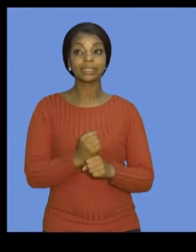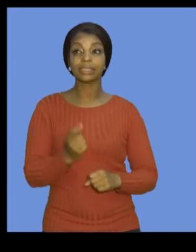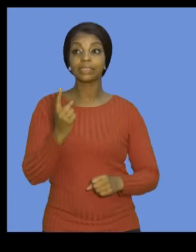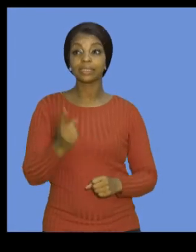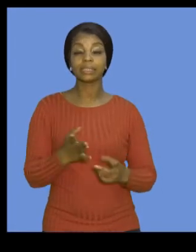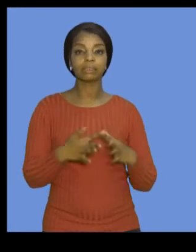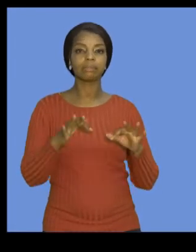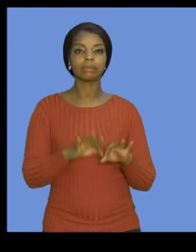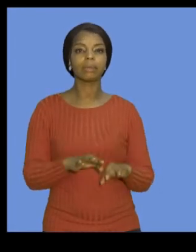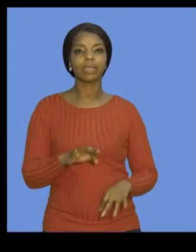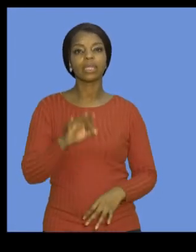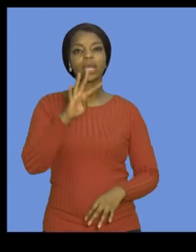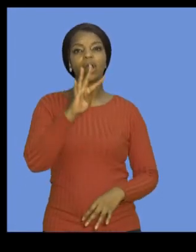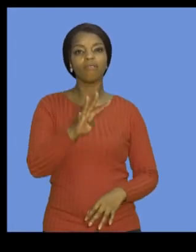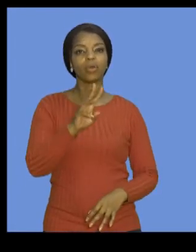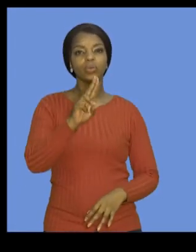years, this is going to be worth